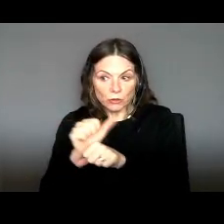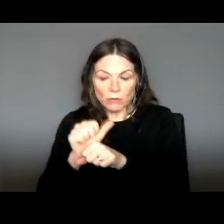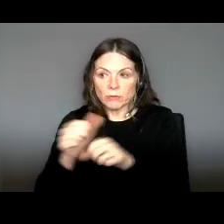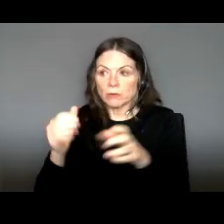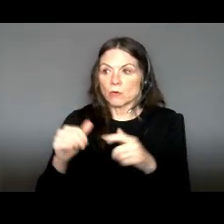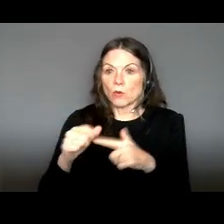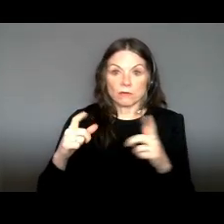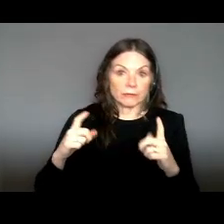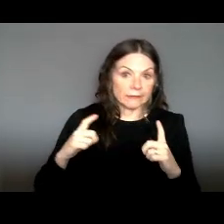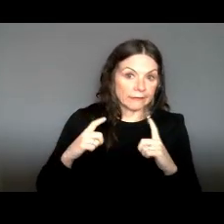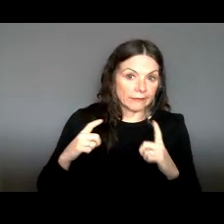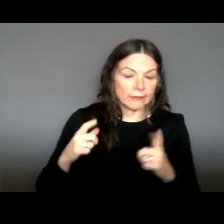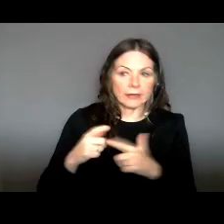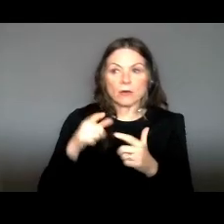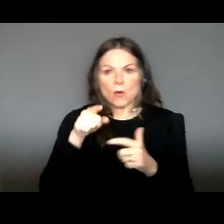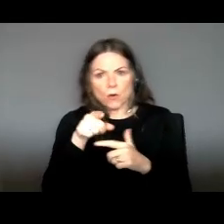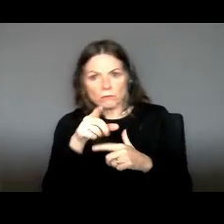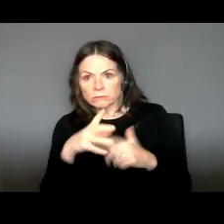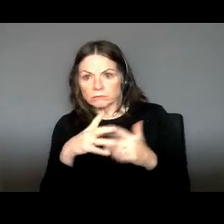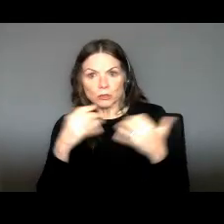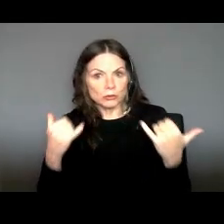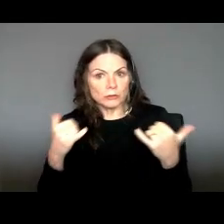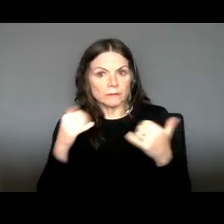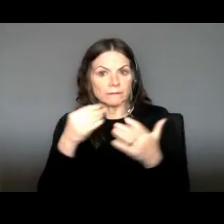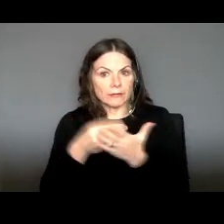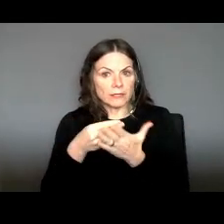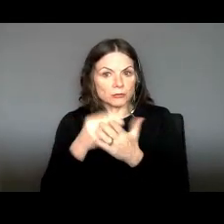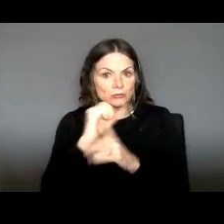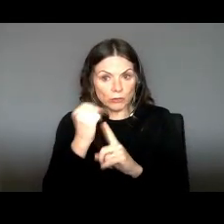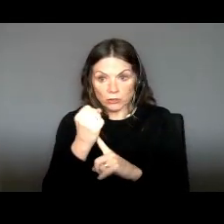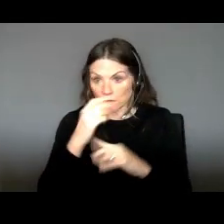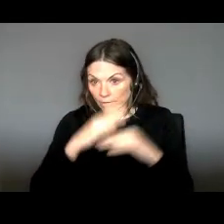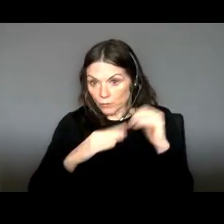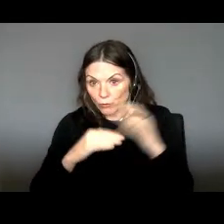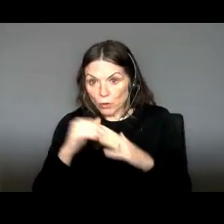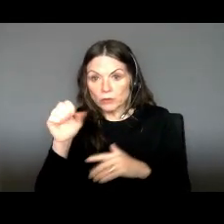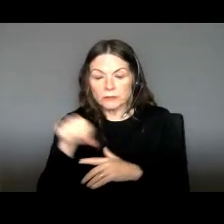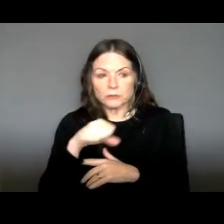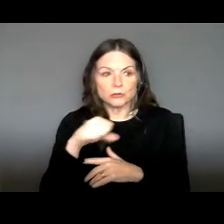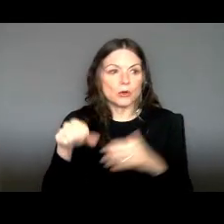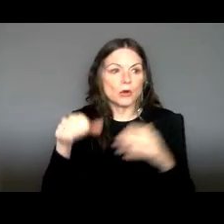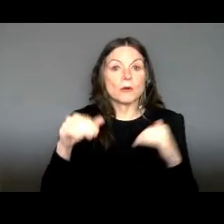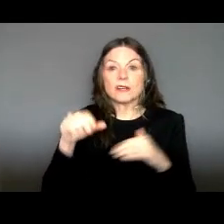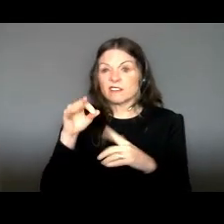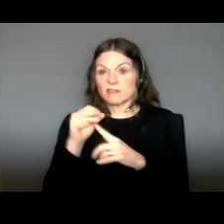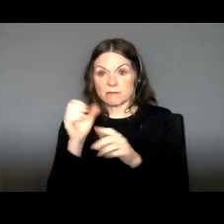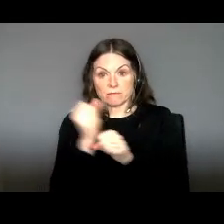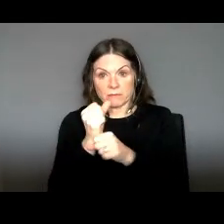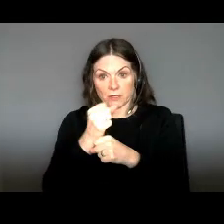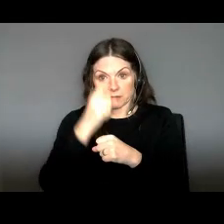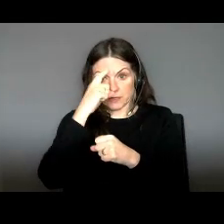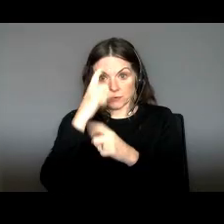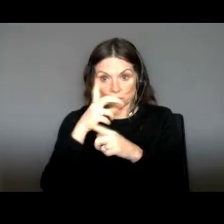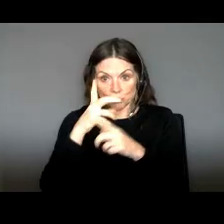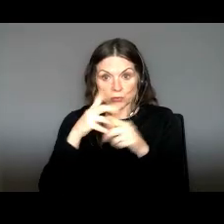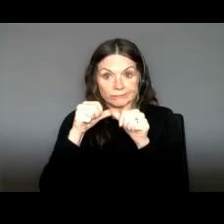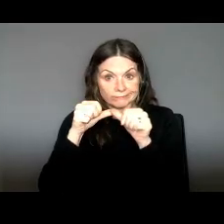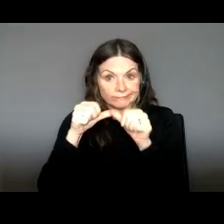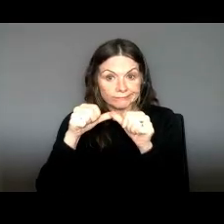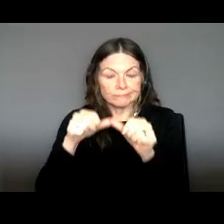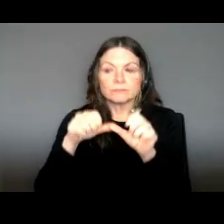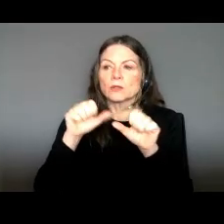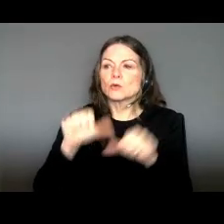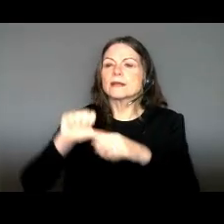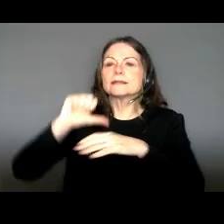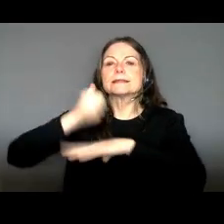you feel with your current financial situation? If it makes sense to explore further, you can set up a dedicated meeting